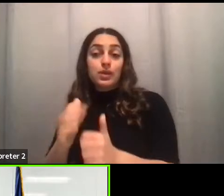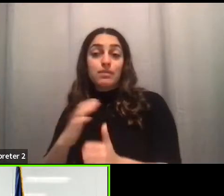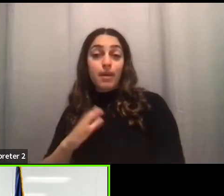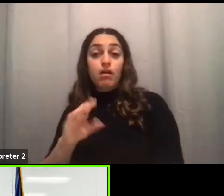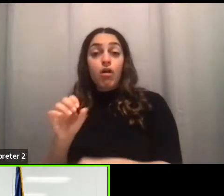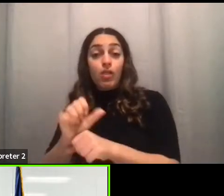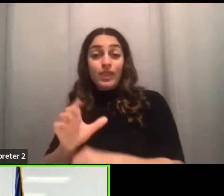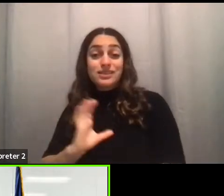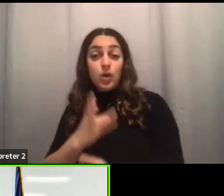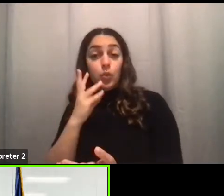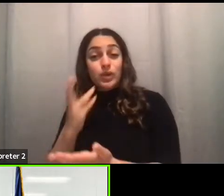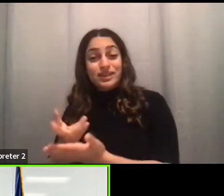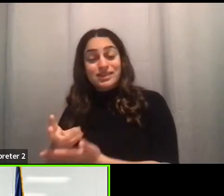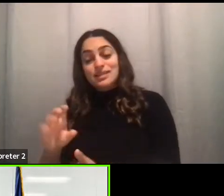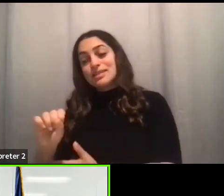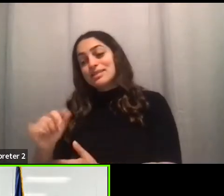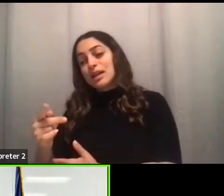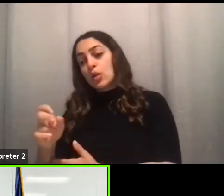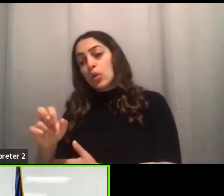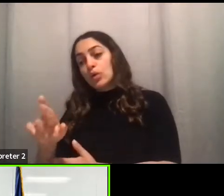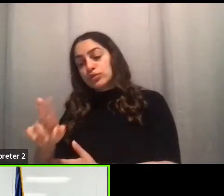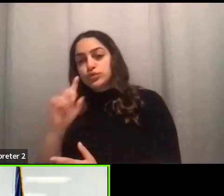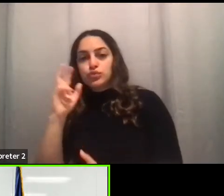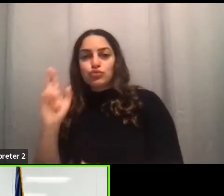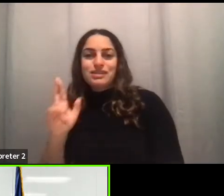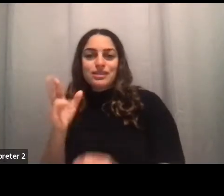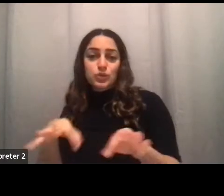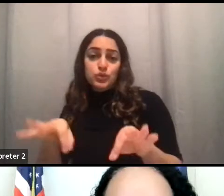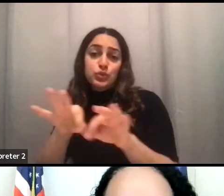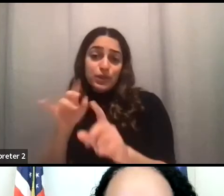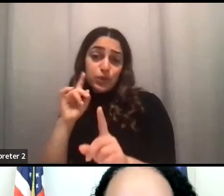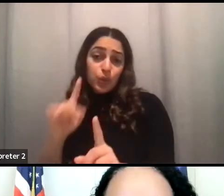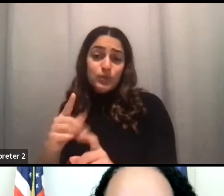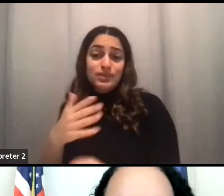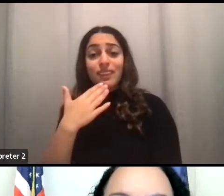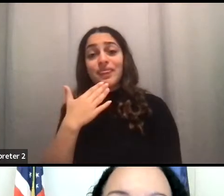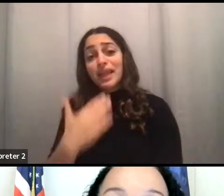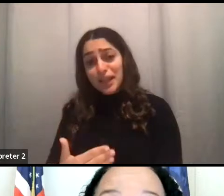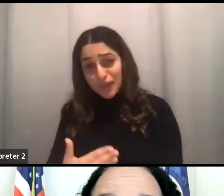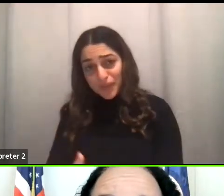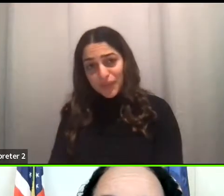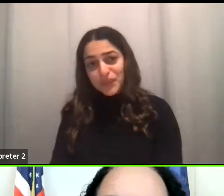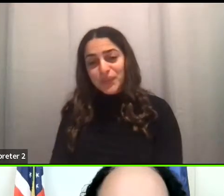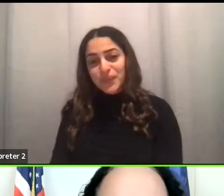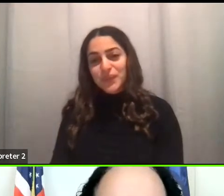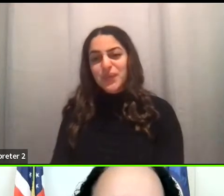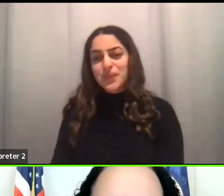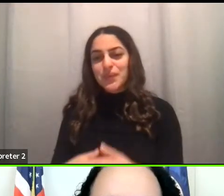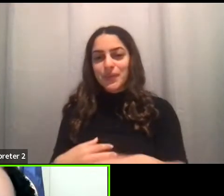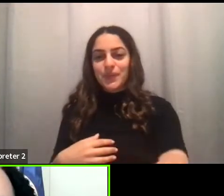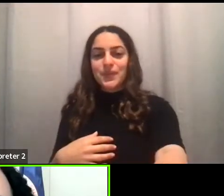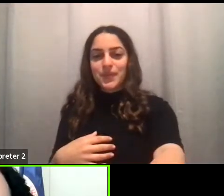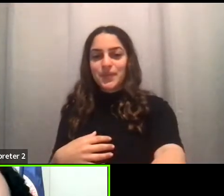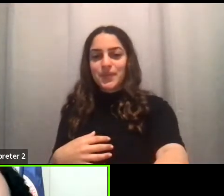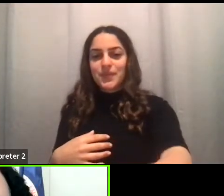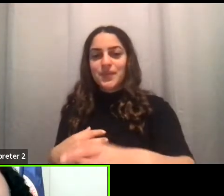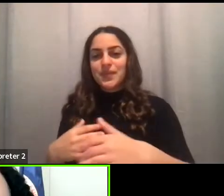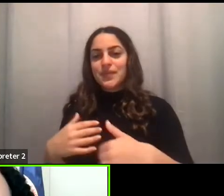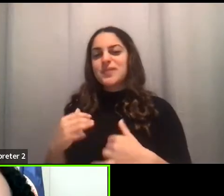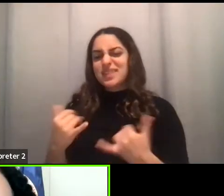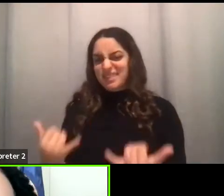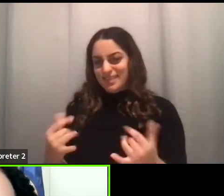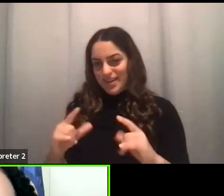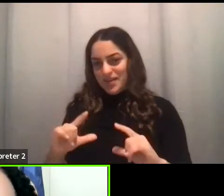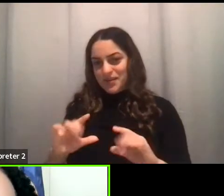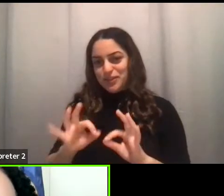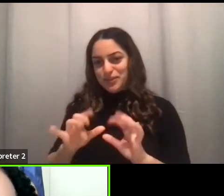stakeholders to realize those critical goals thank you thank you and now to commissioner